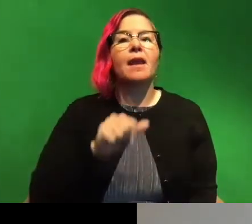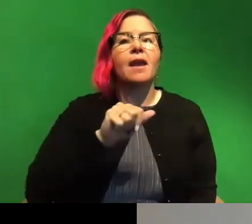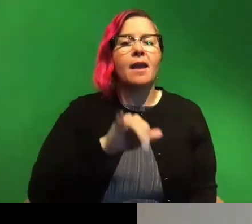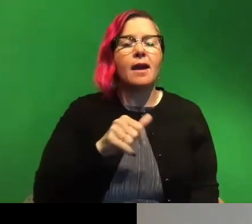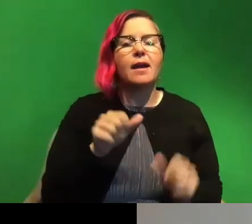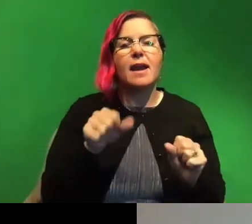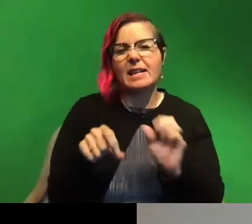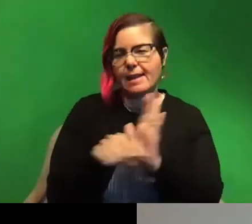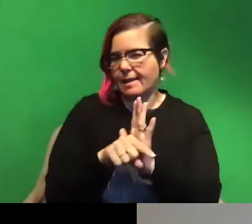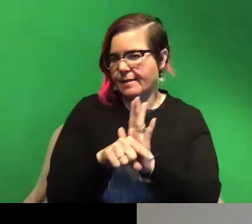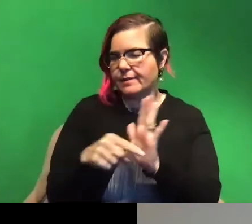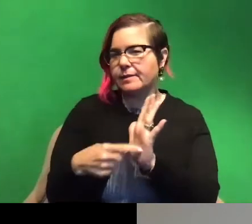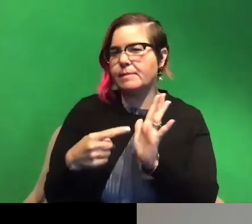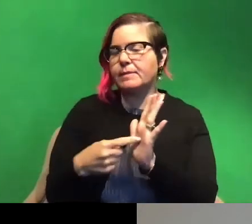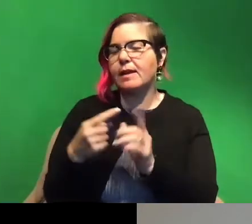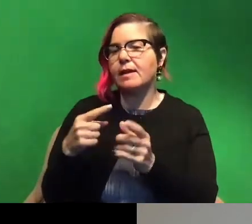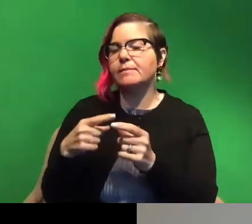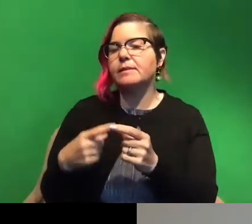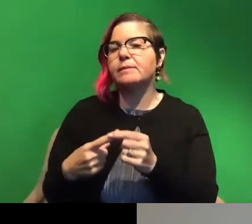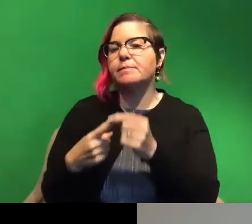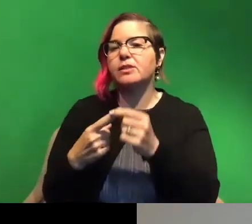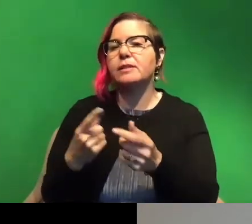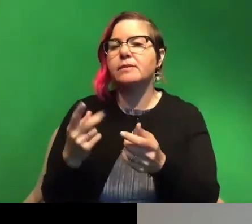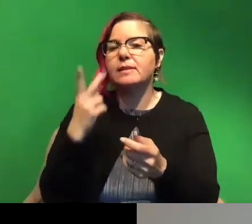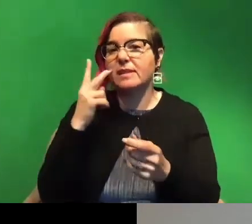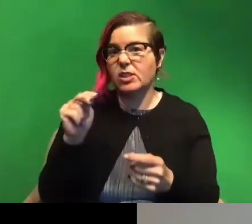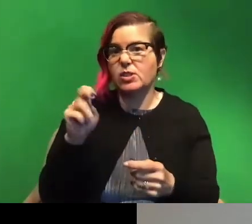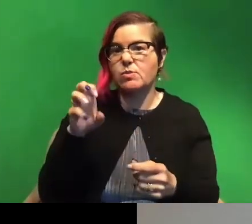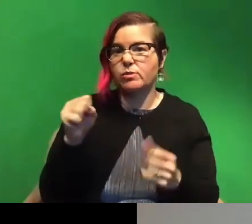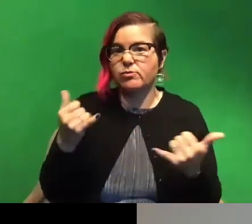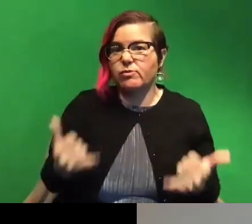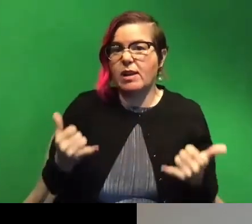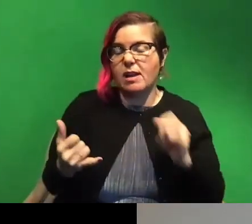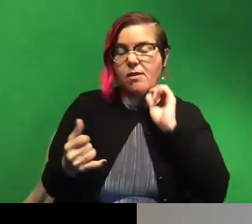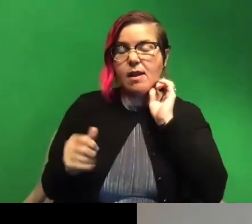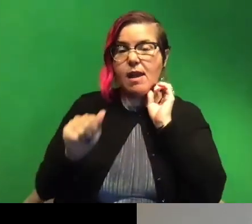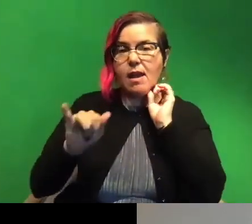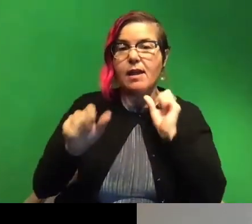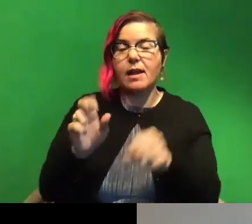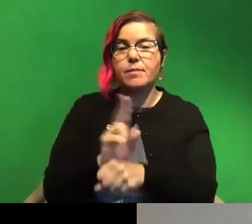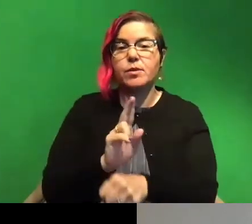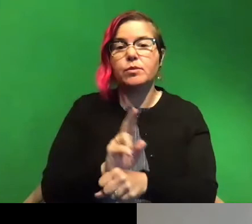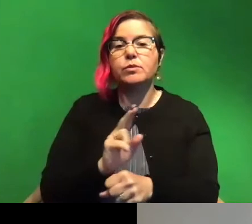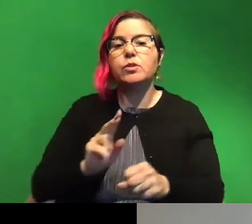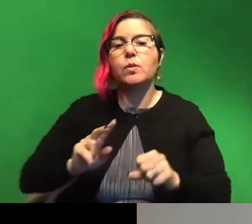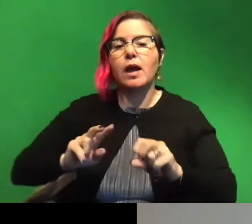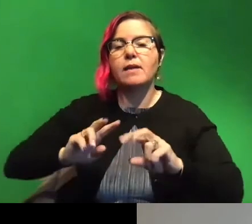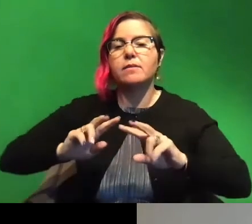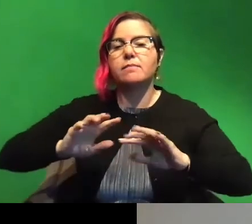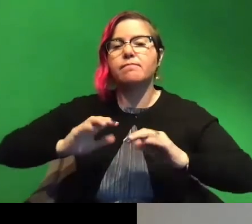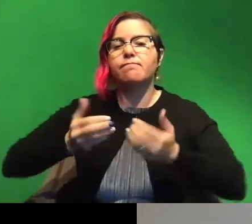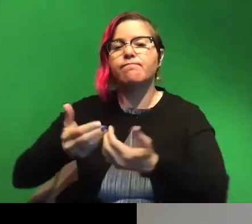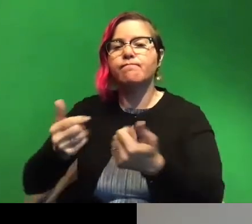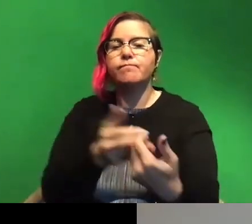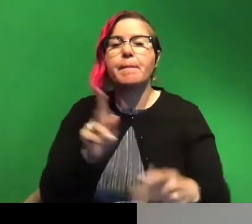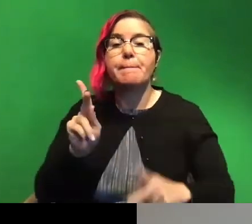negative sometimes, especially in what we're maybe seeing in the news right now, is that AI can be used to sort people. And so